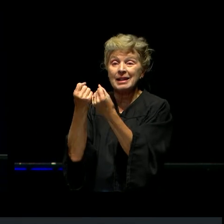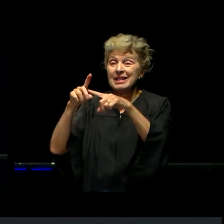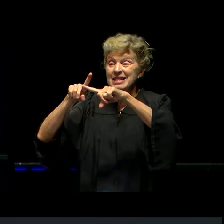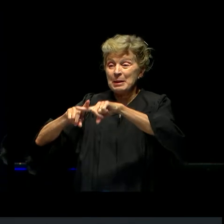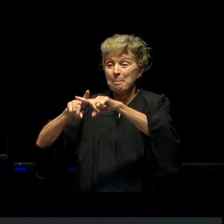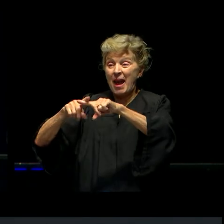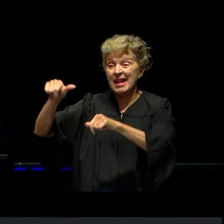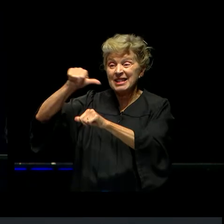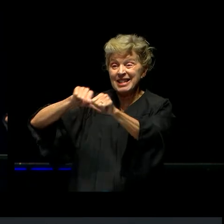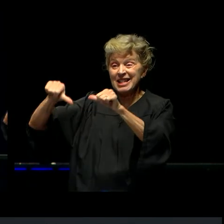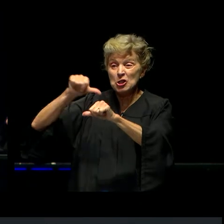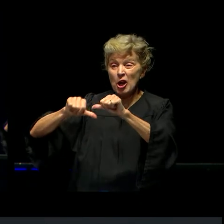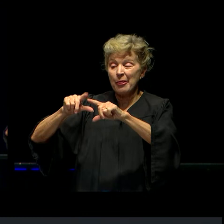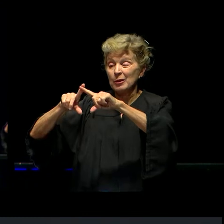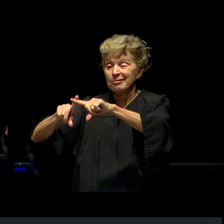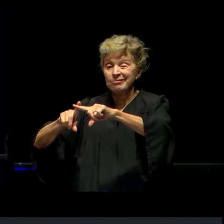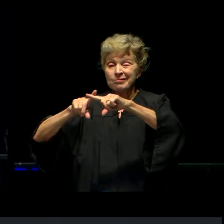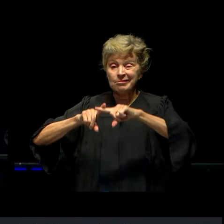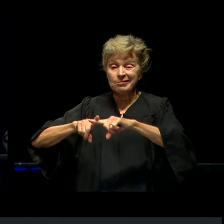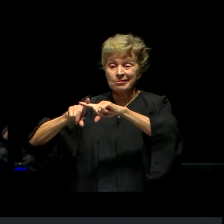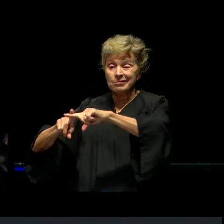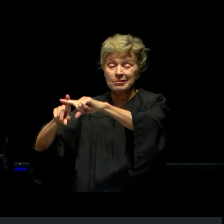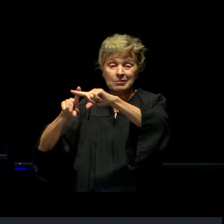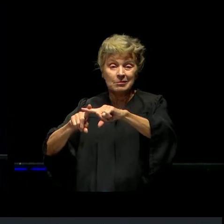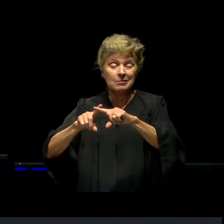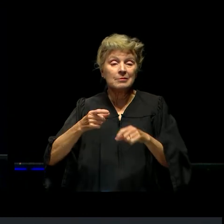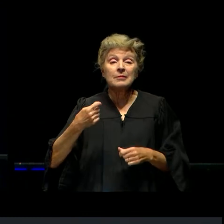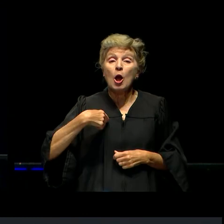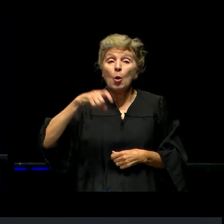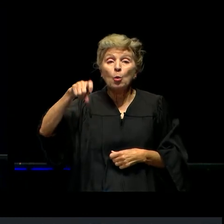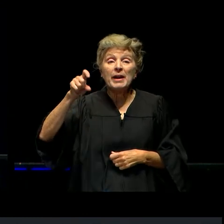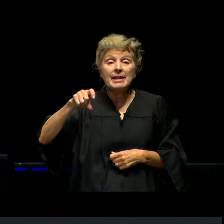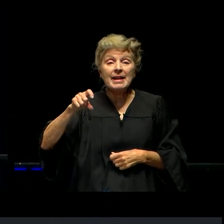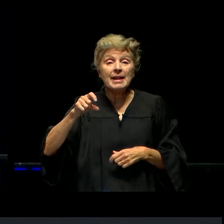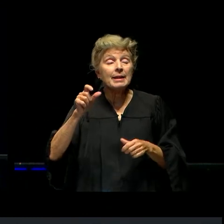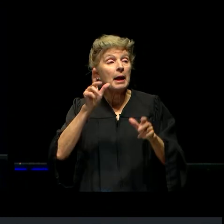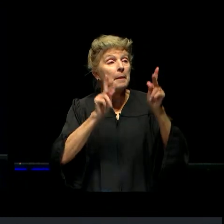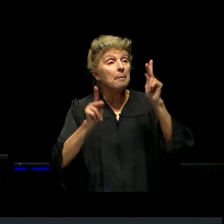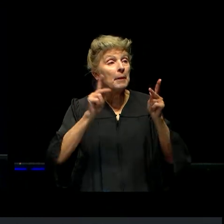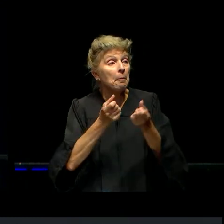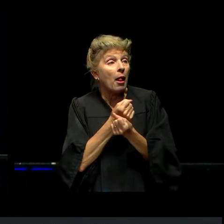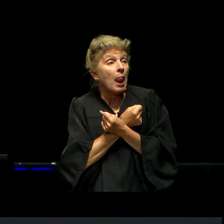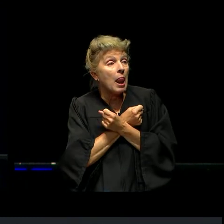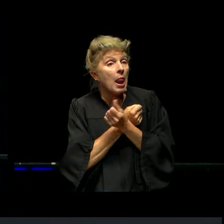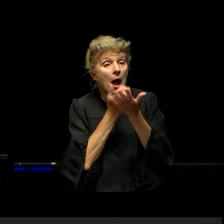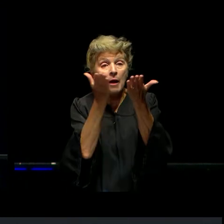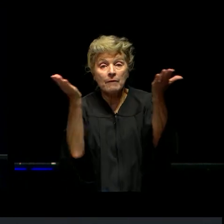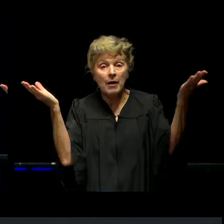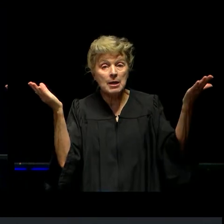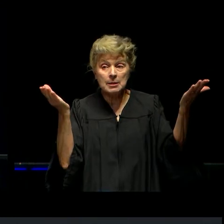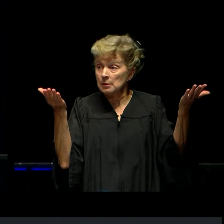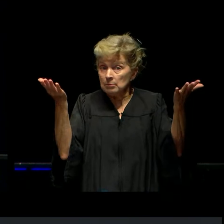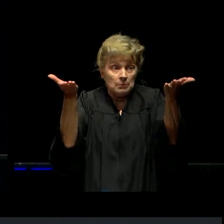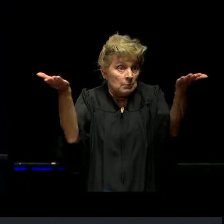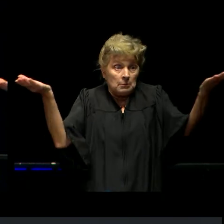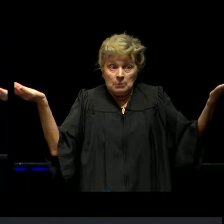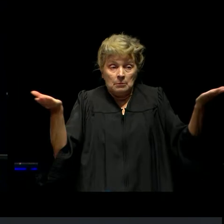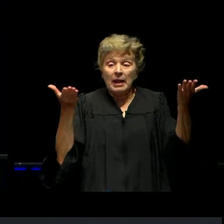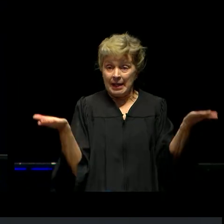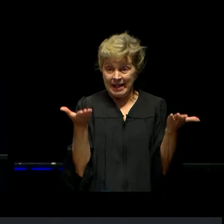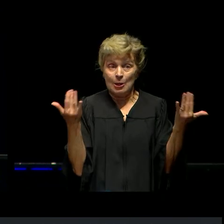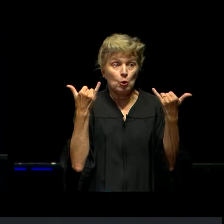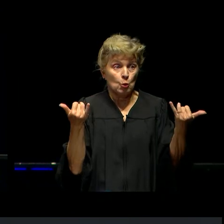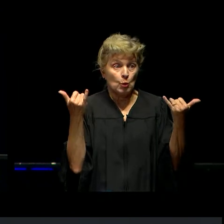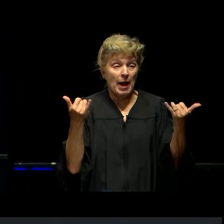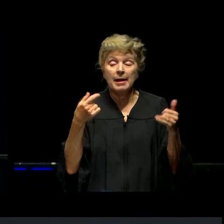on each other. We need loved ones, and you have thousands celebrating with you today. We